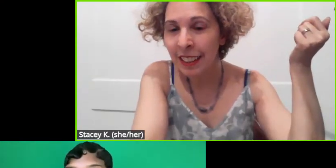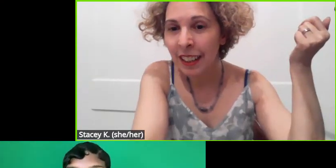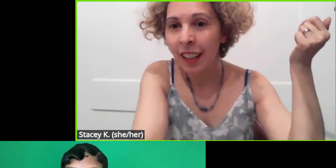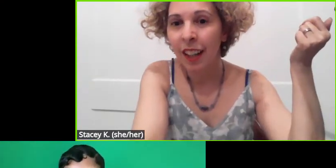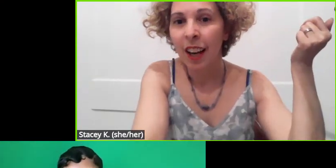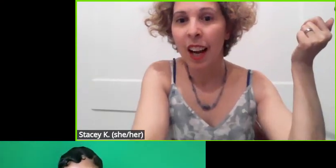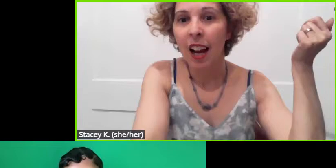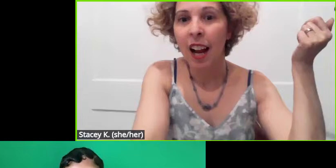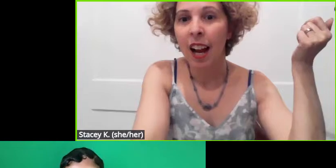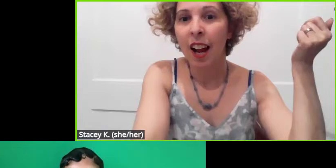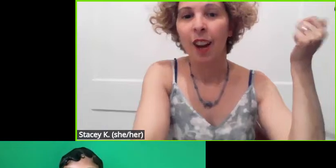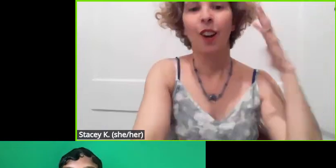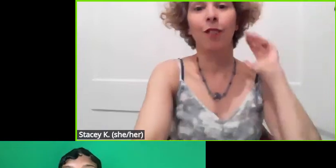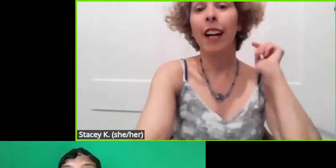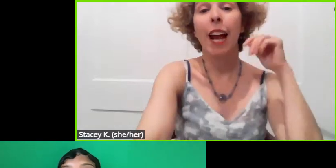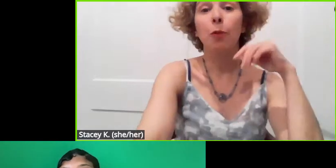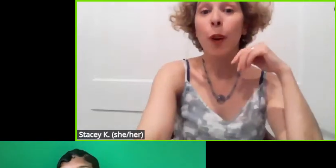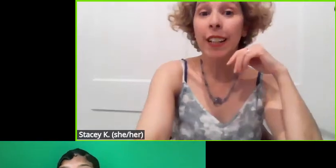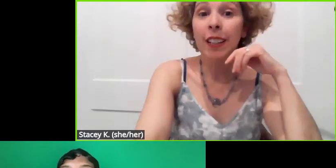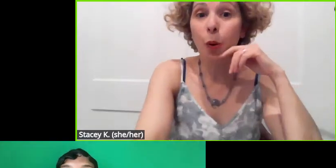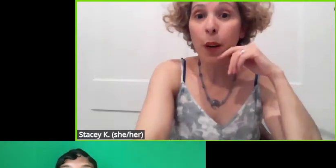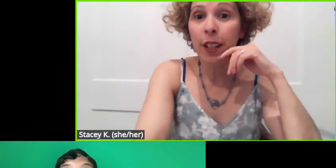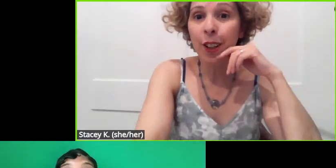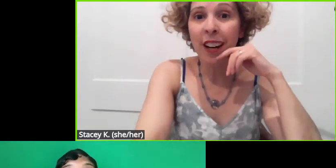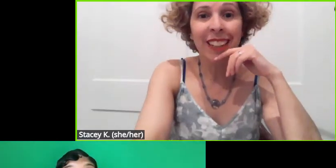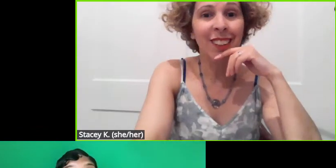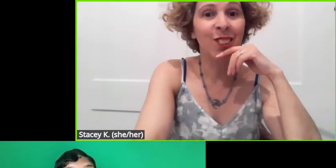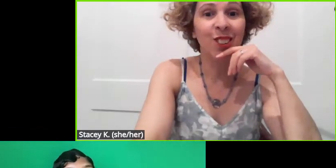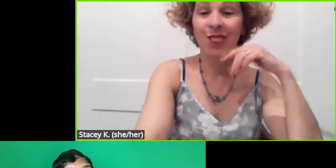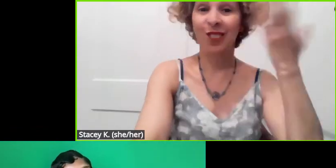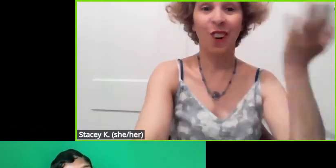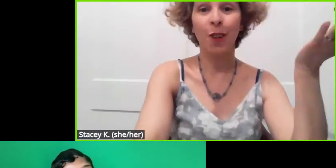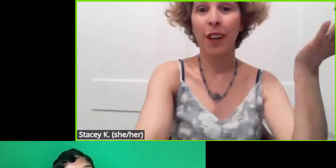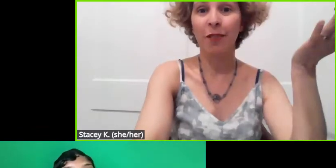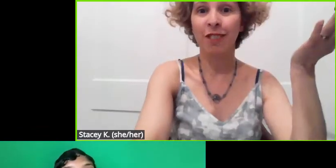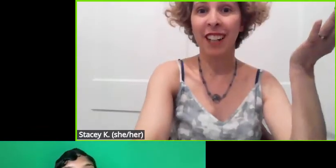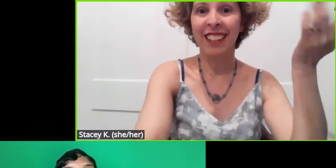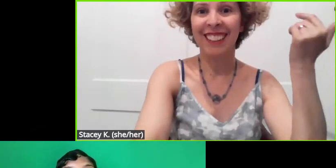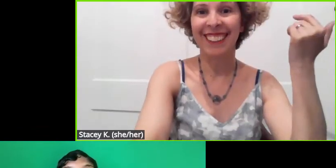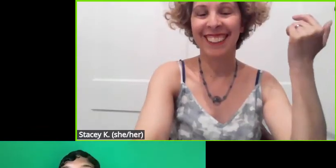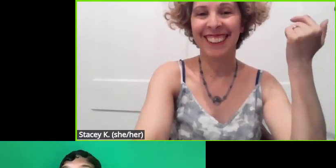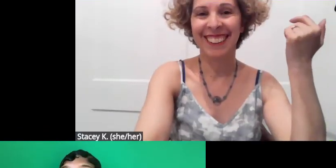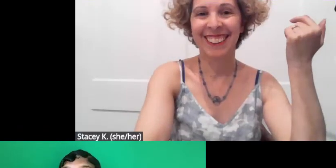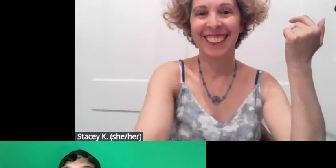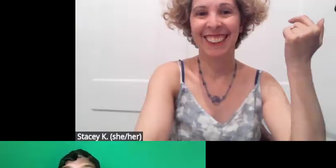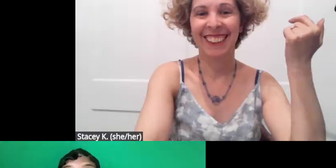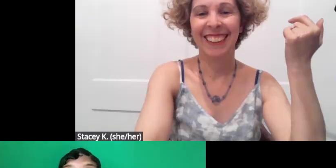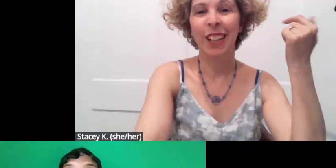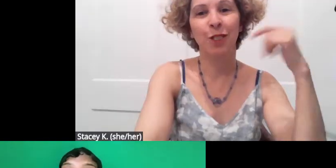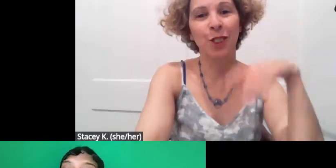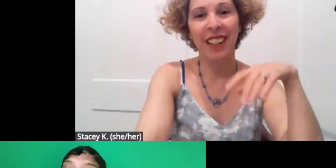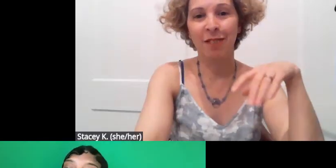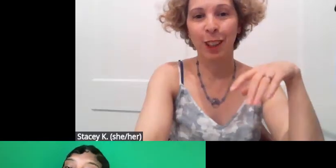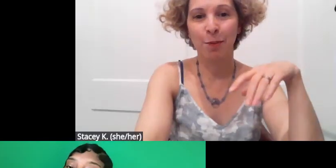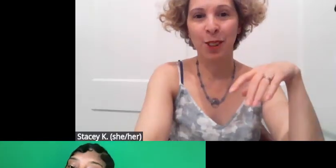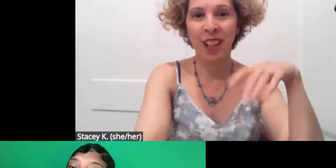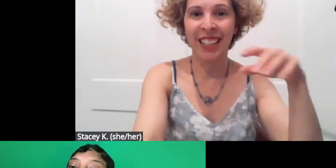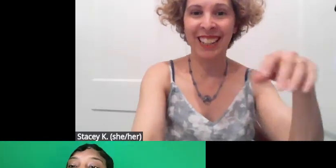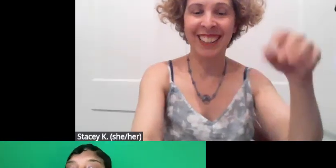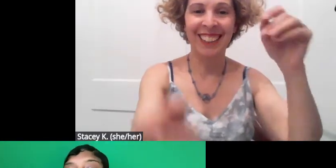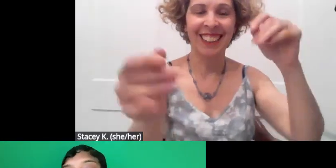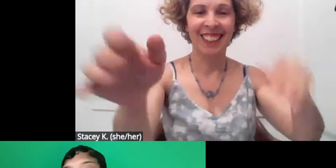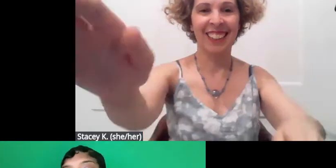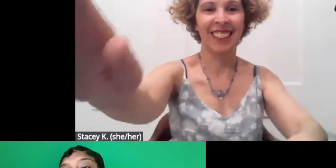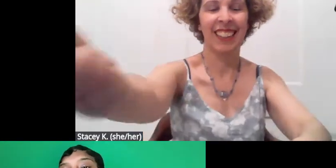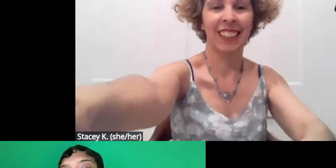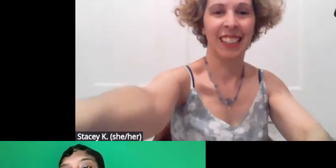Perfect. Great. And we can go ahead and get started whenever you're ready. Okay. Thanks for doing that. Really appreciate